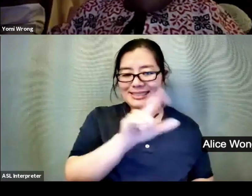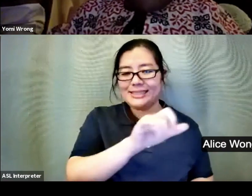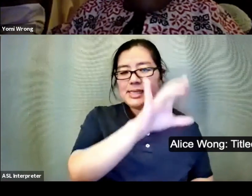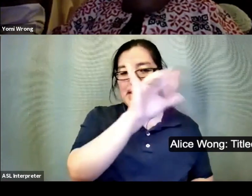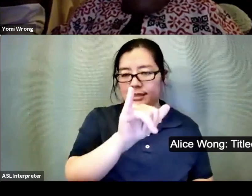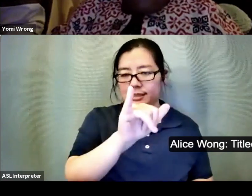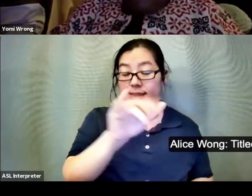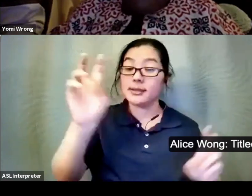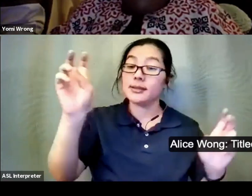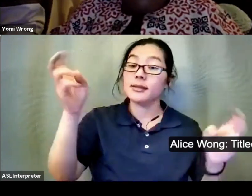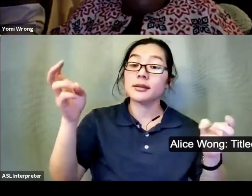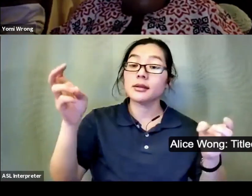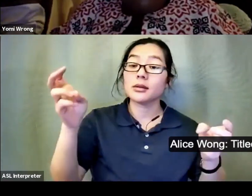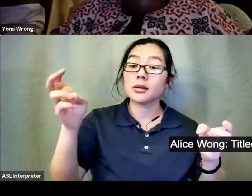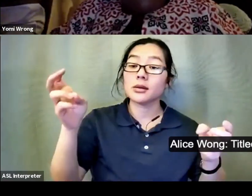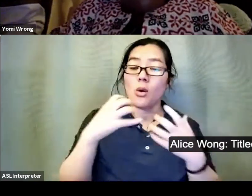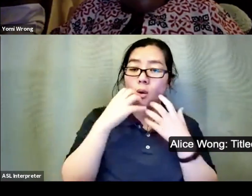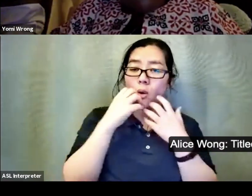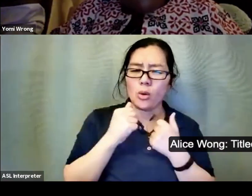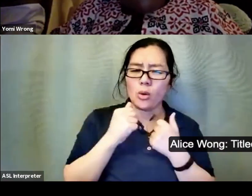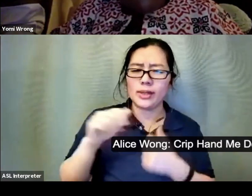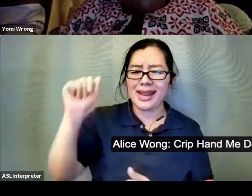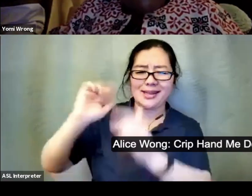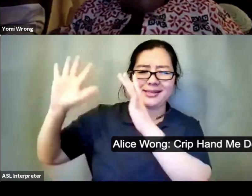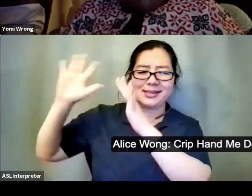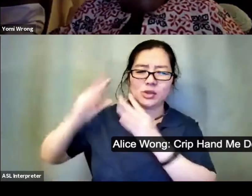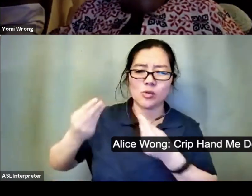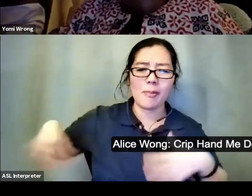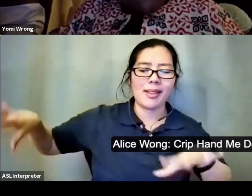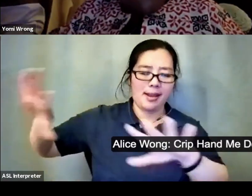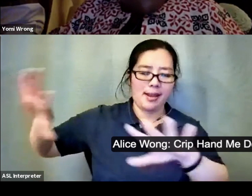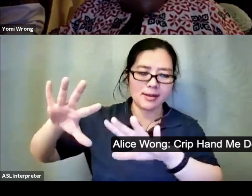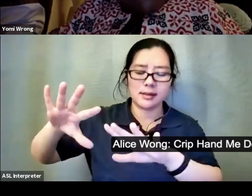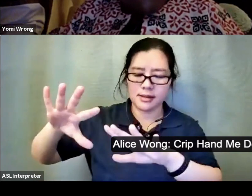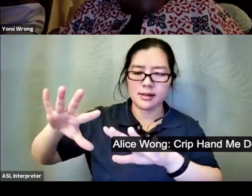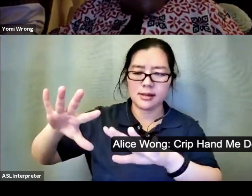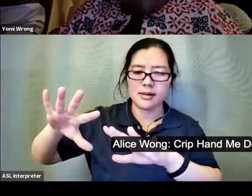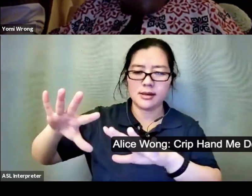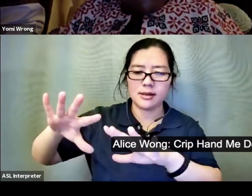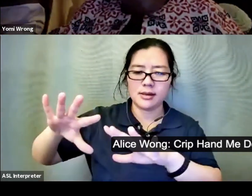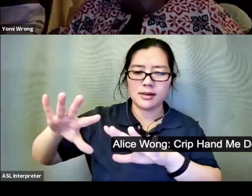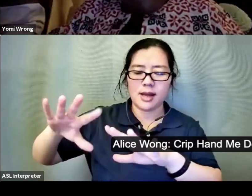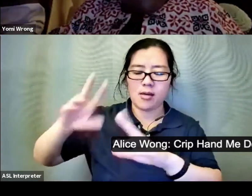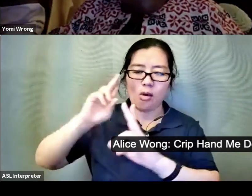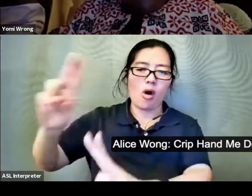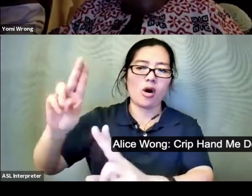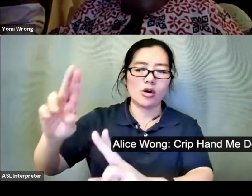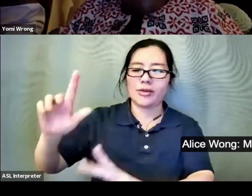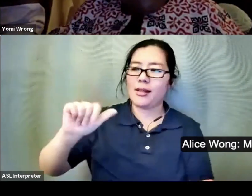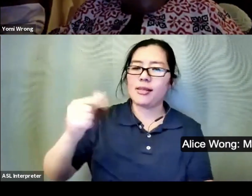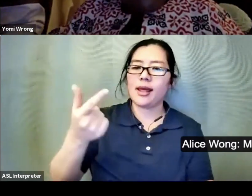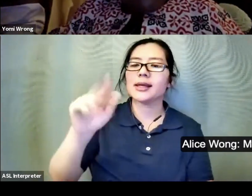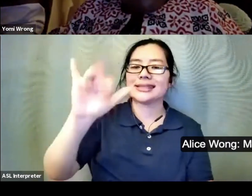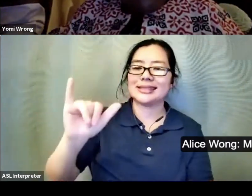titled On the Ancestral Plane, Trip Hand-Me-Downs and the Legacy of Our Movements.